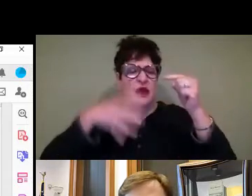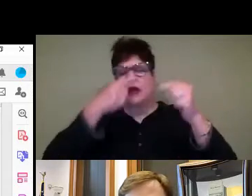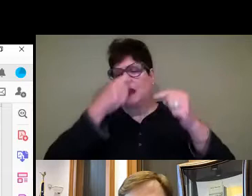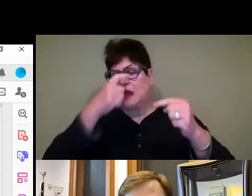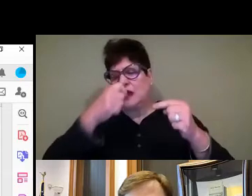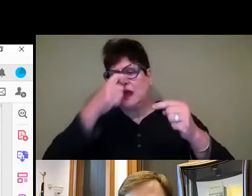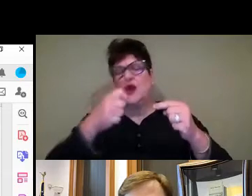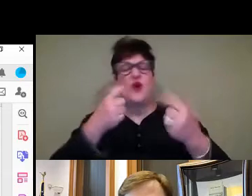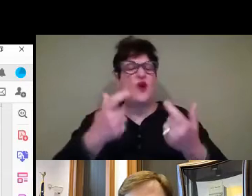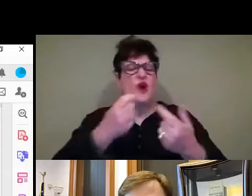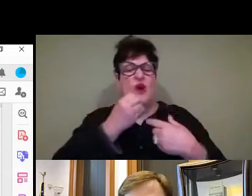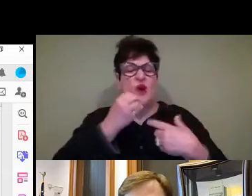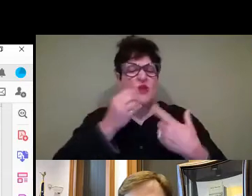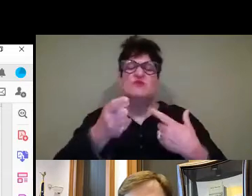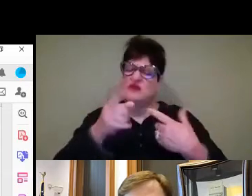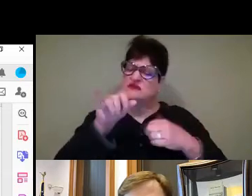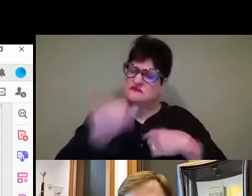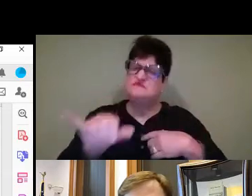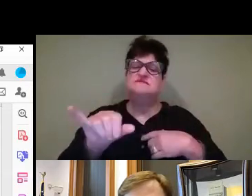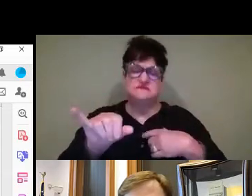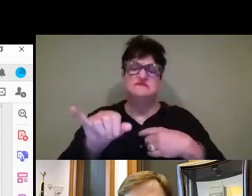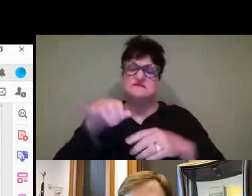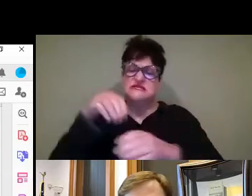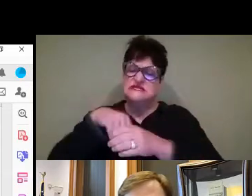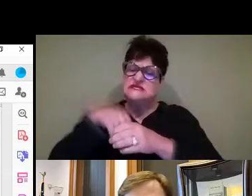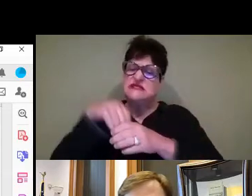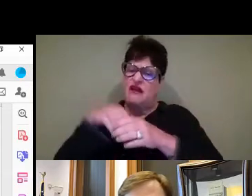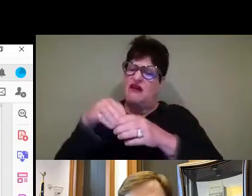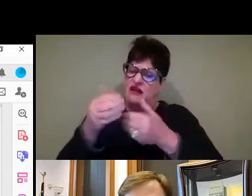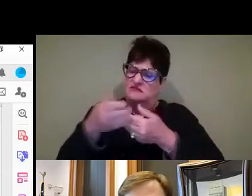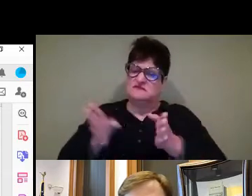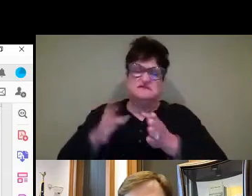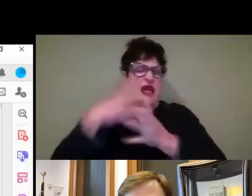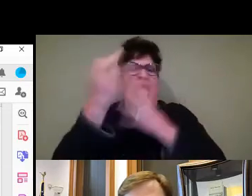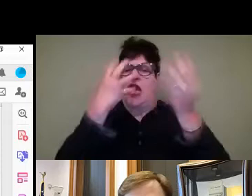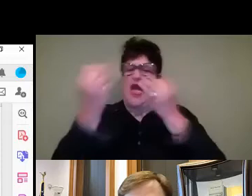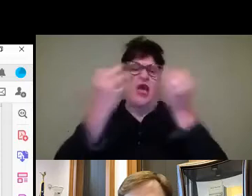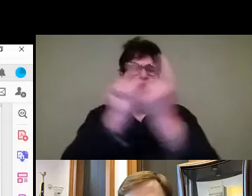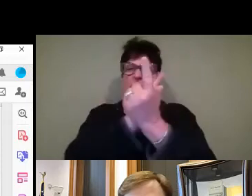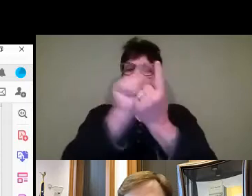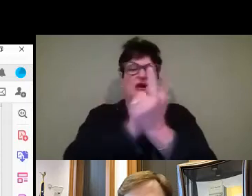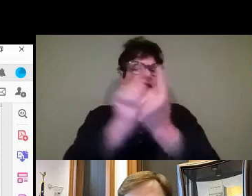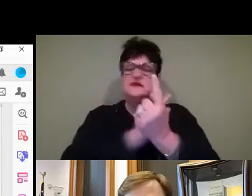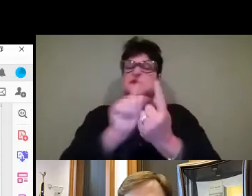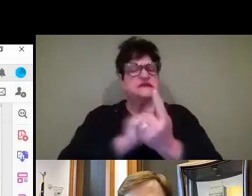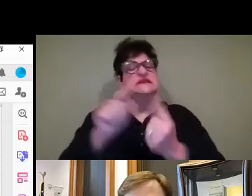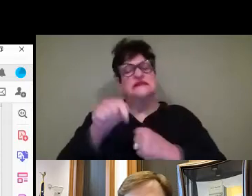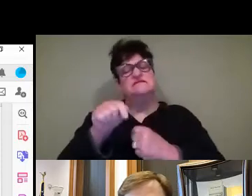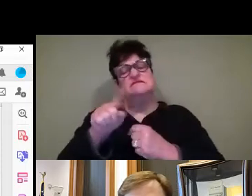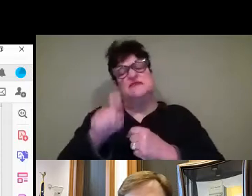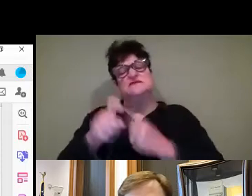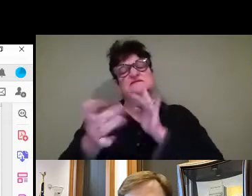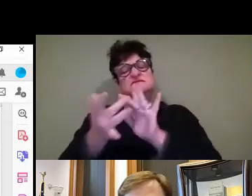you please remain indoors and try to follow the necessary over-the-counter precautions and contact your